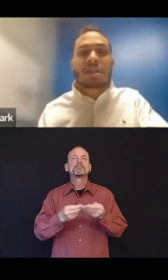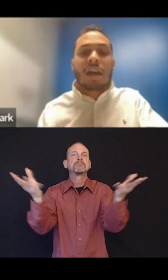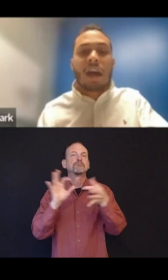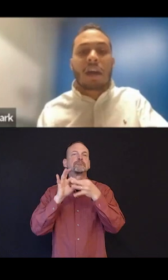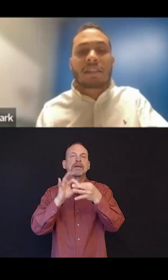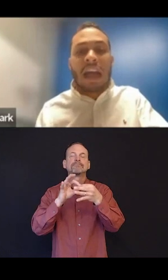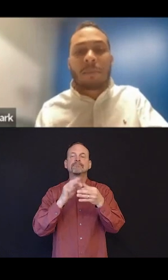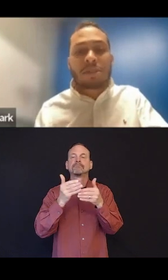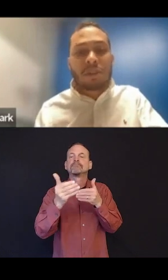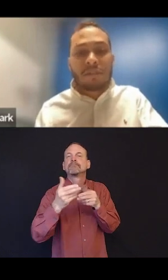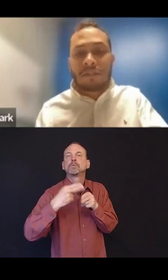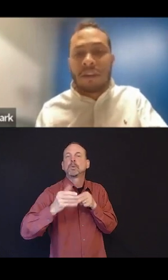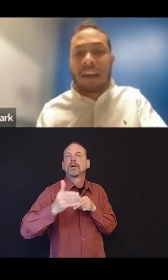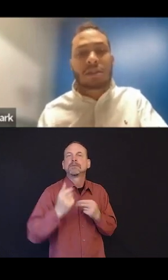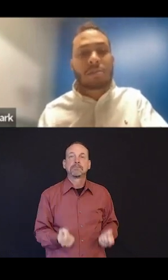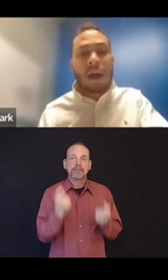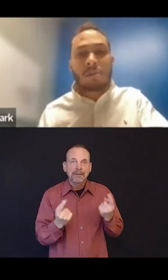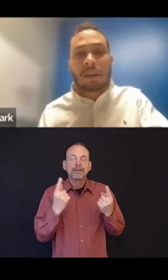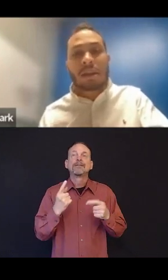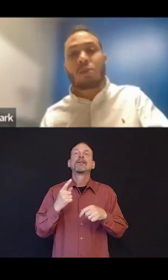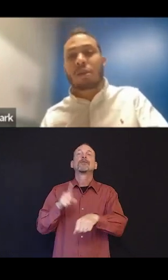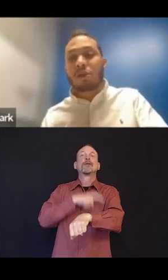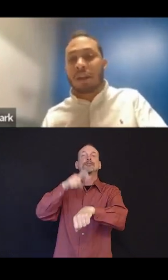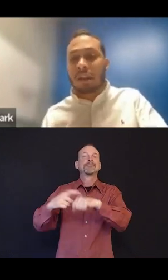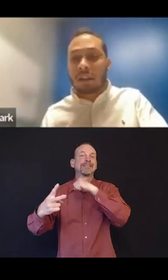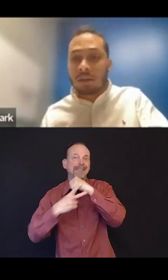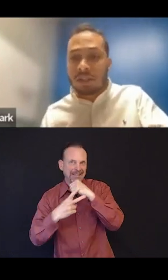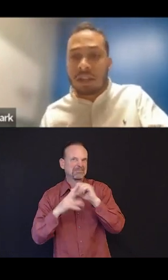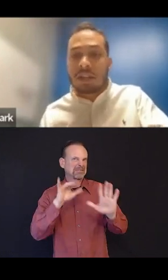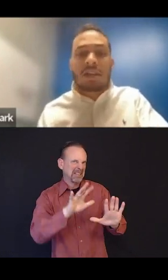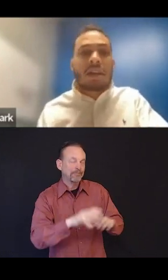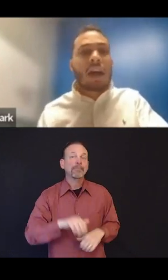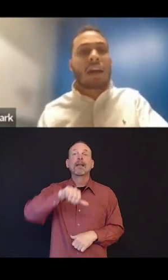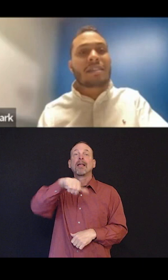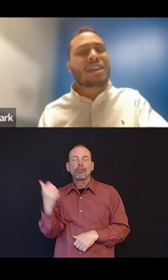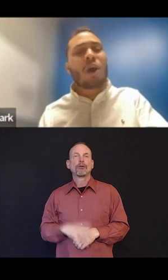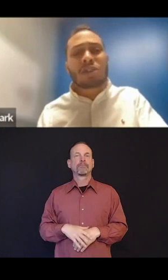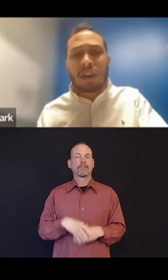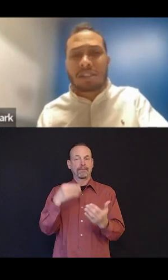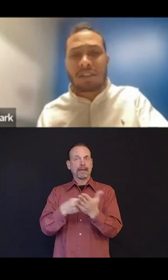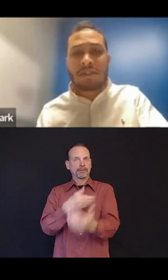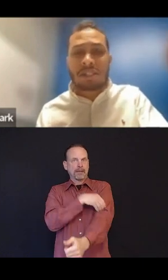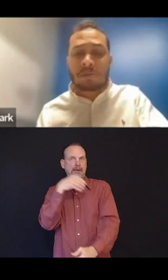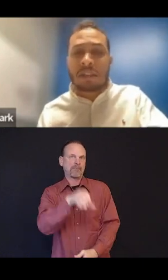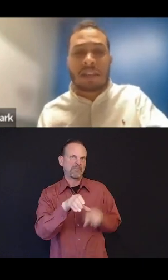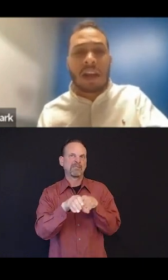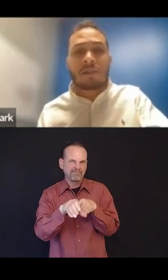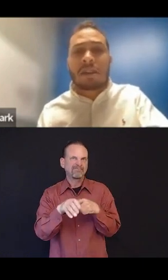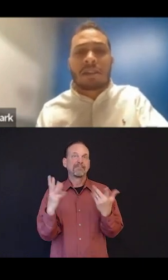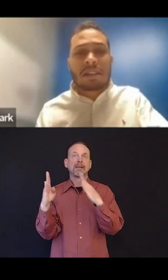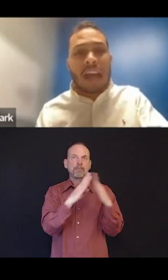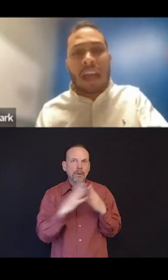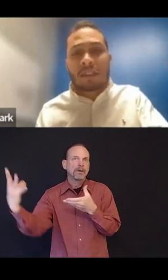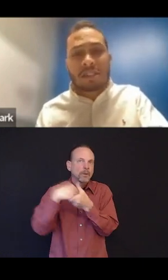mentioned, the opportunity for financial empowerment and more community inclusion, the alternative to spend